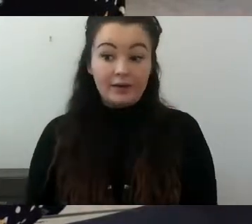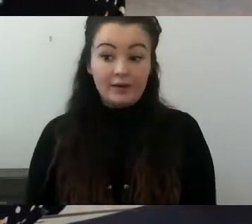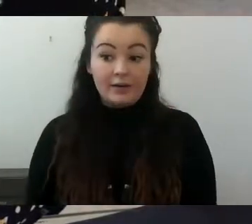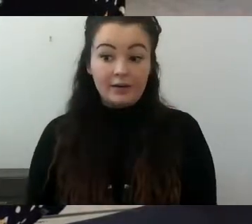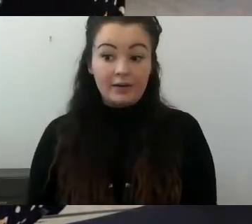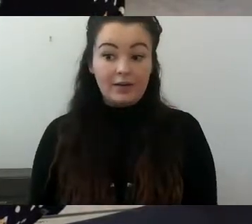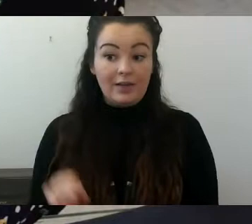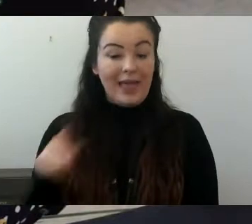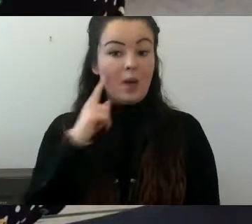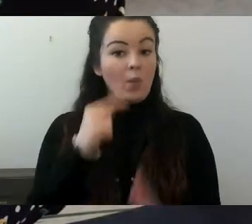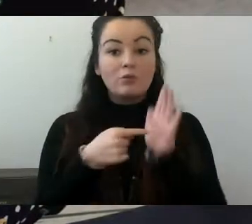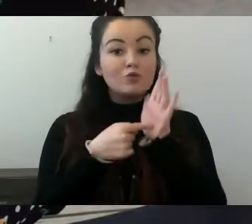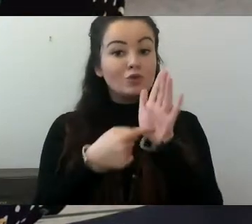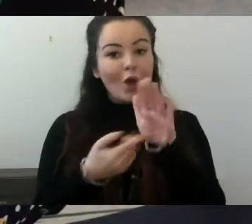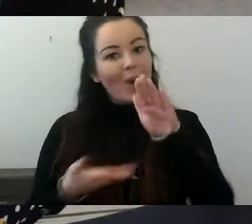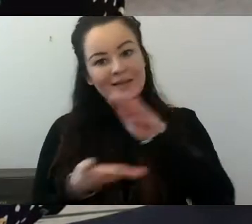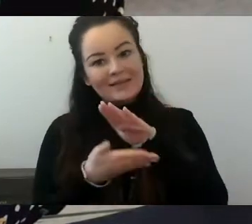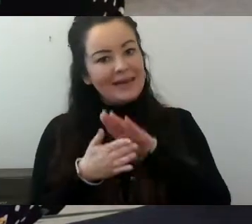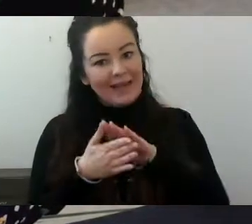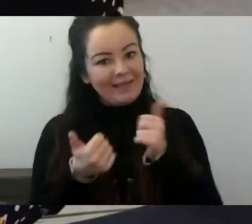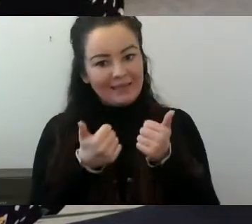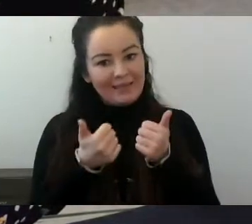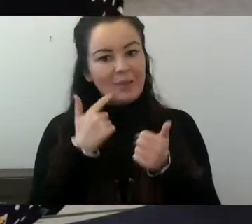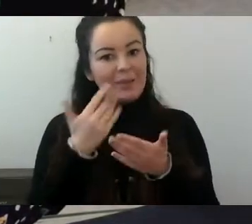over the top because that's not going to show.